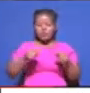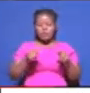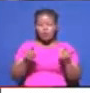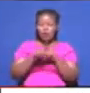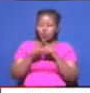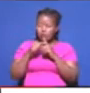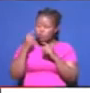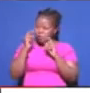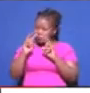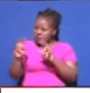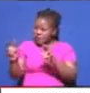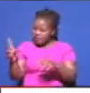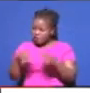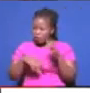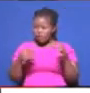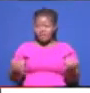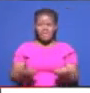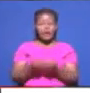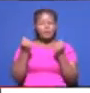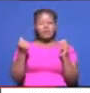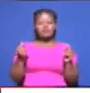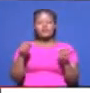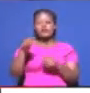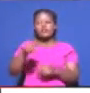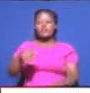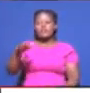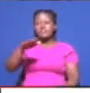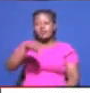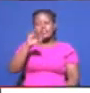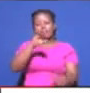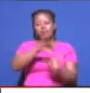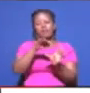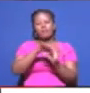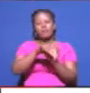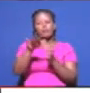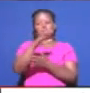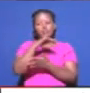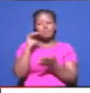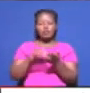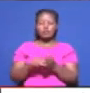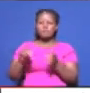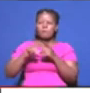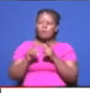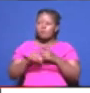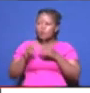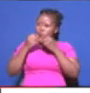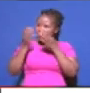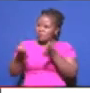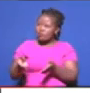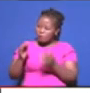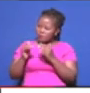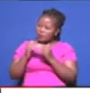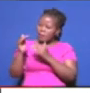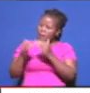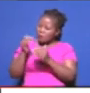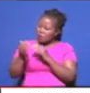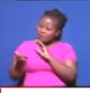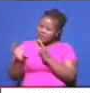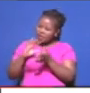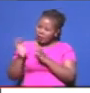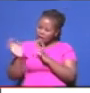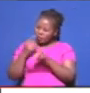what is actually happening here at Chebagal polling station. And of course, he will be telling us how the process has been since morning,